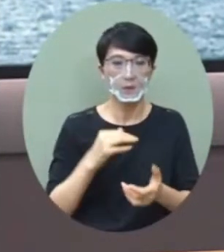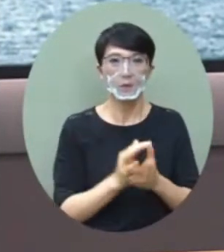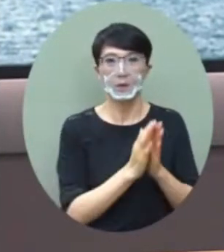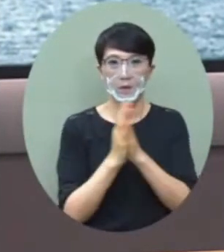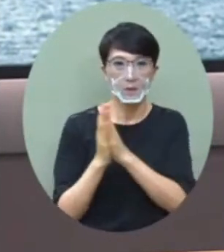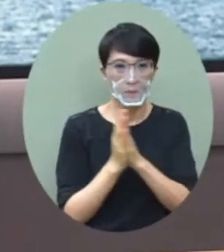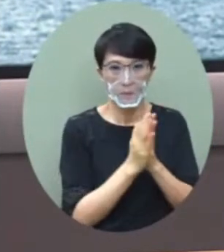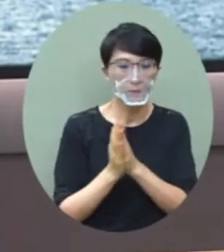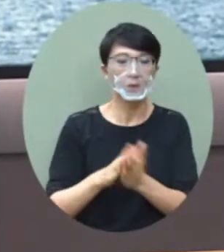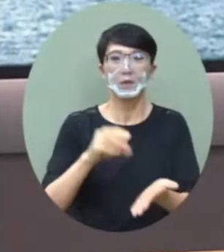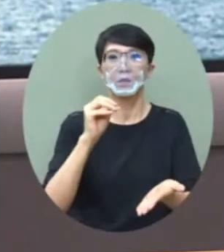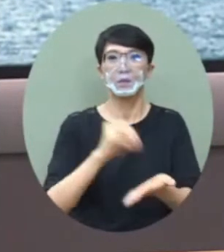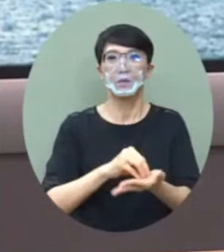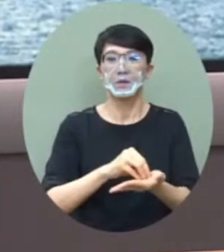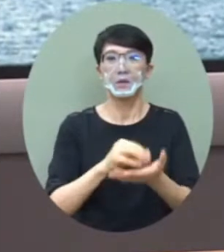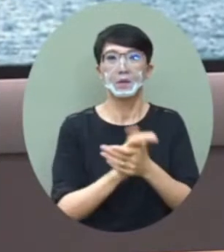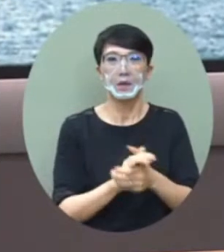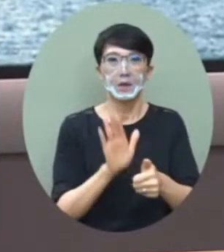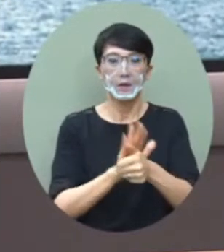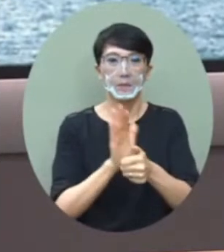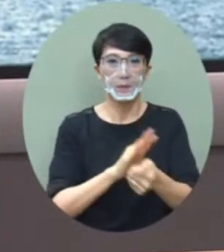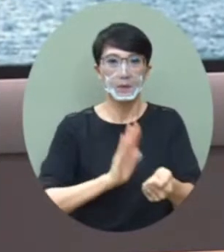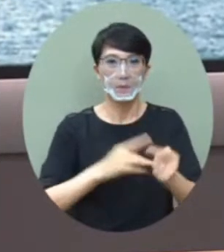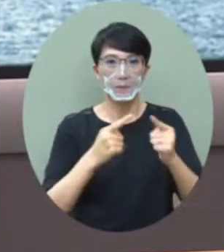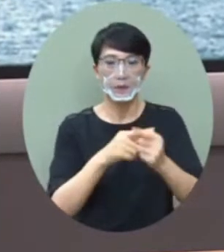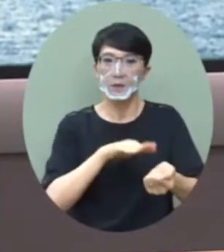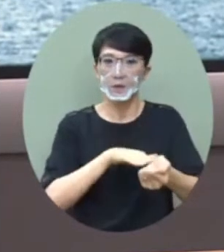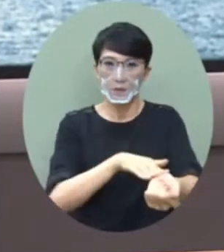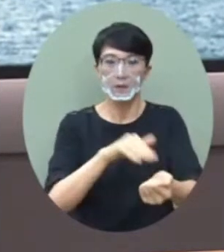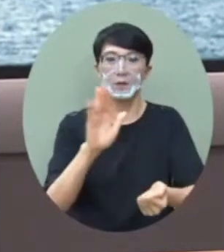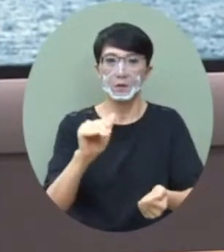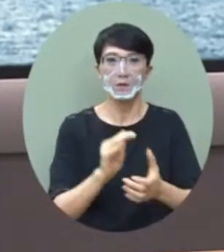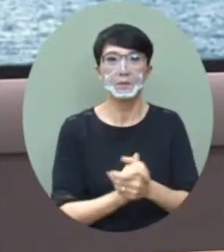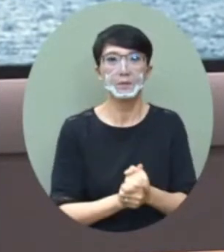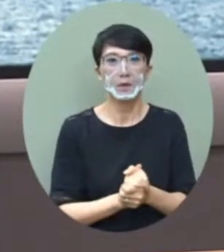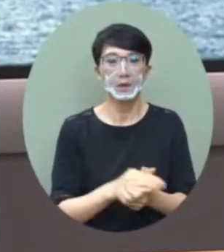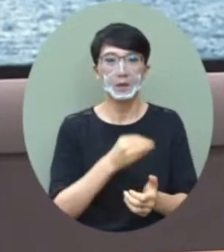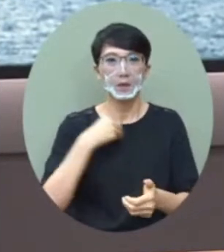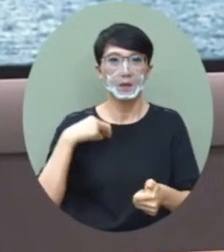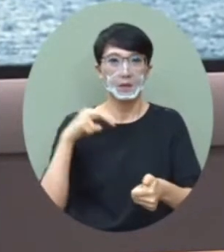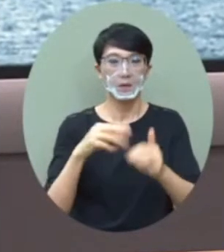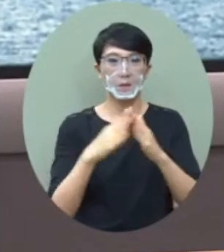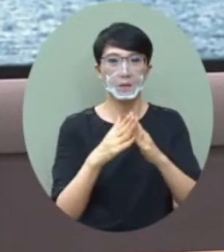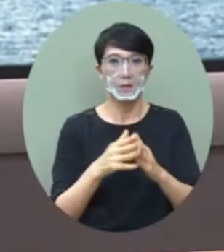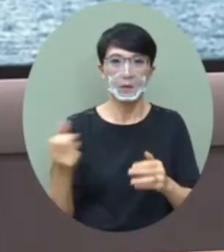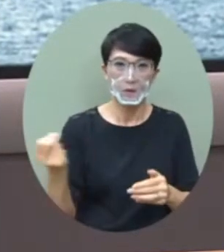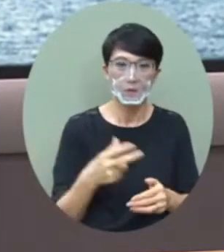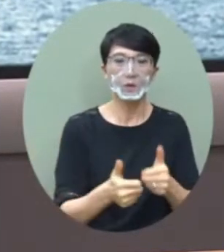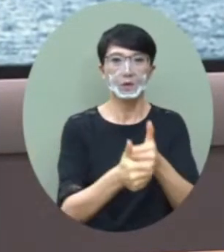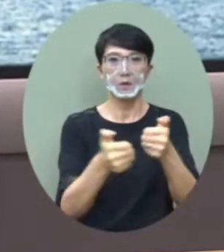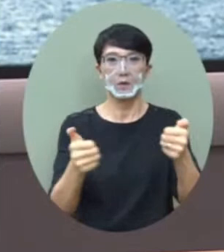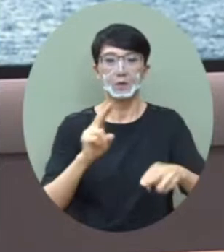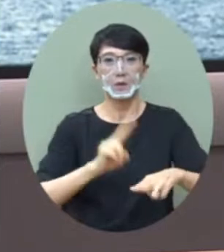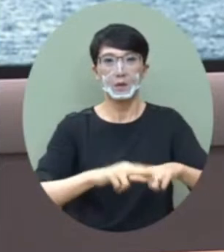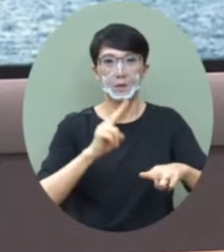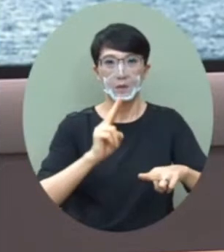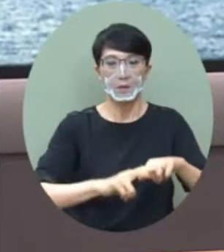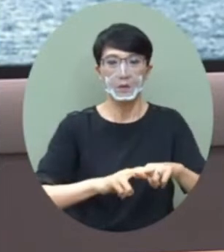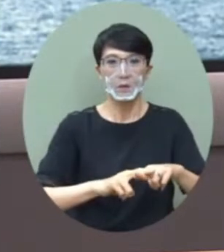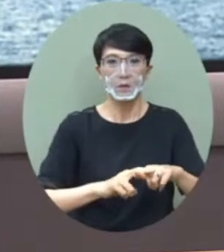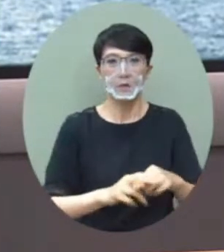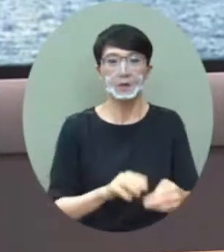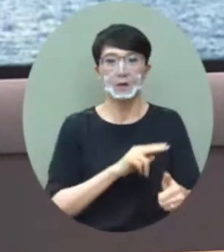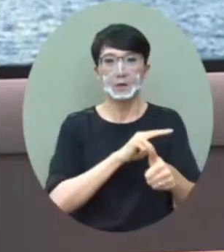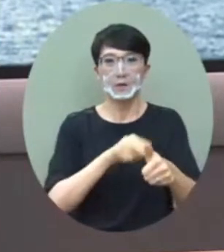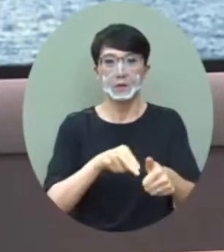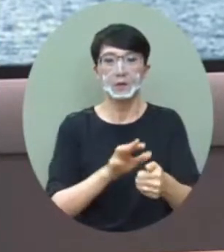different, but we share a common goal of supporting the patients and providing treatment to patients. Once again, the